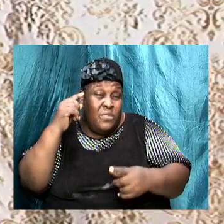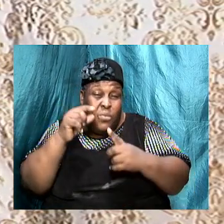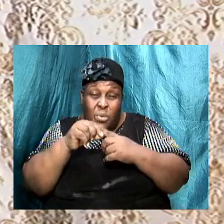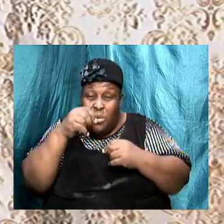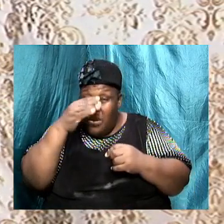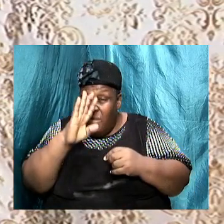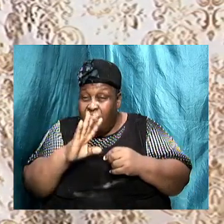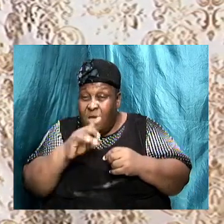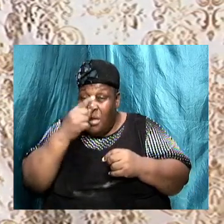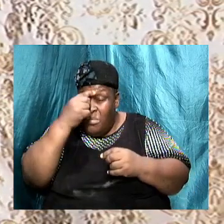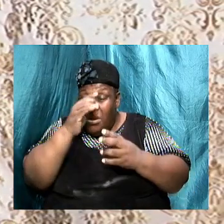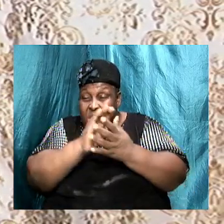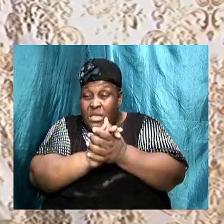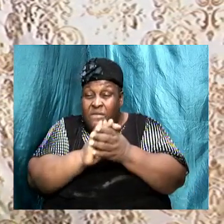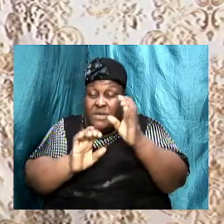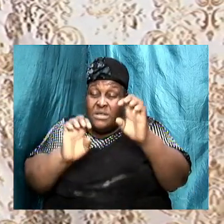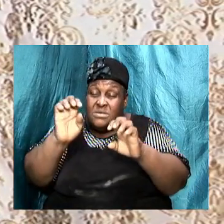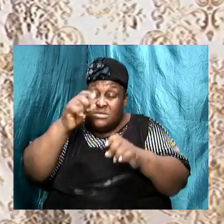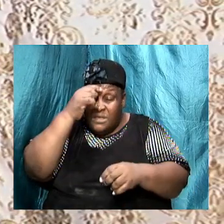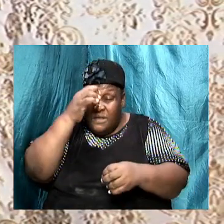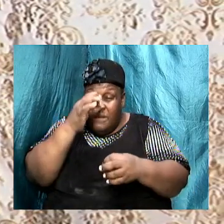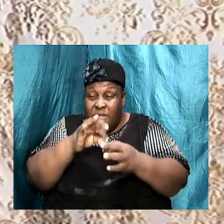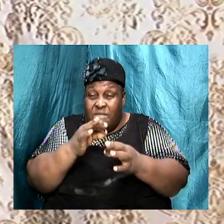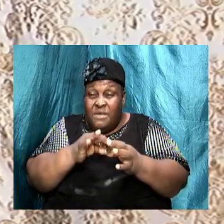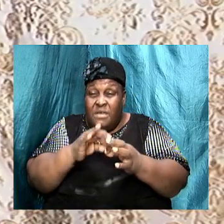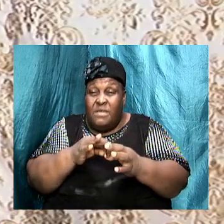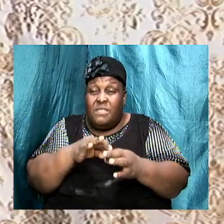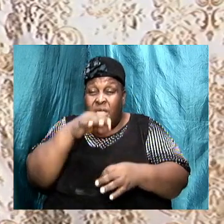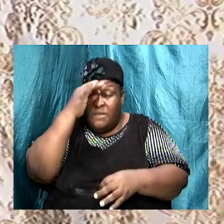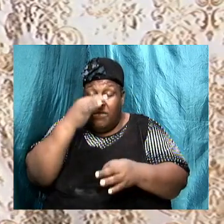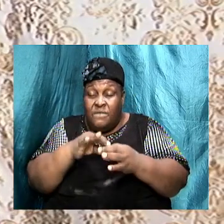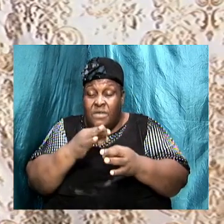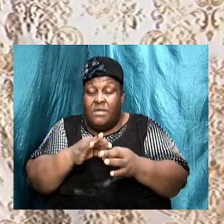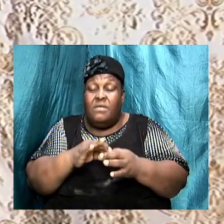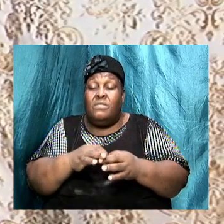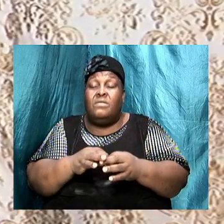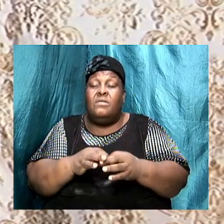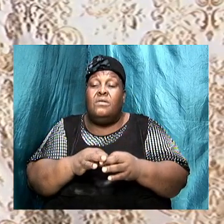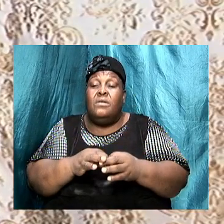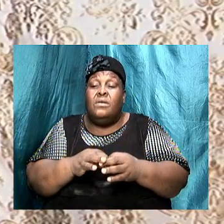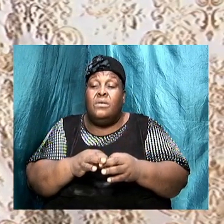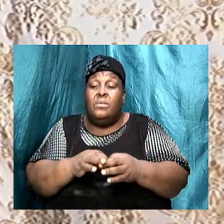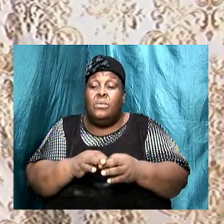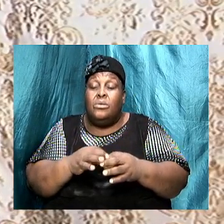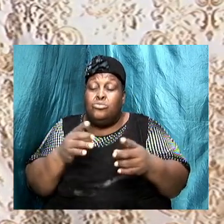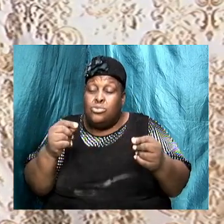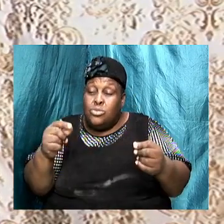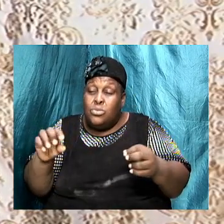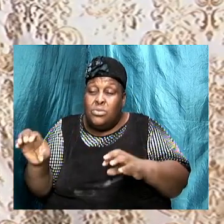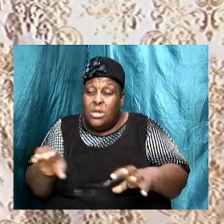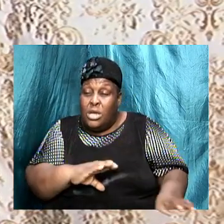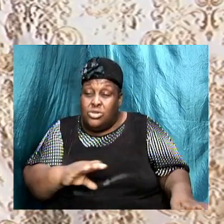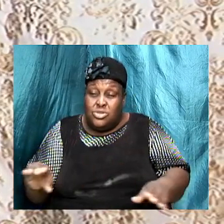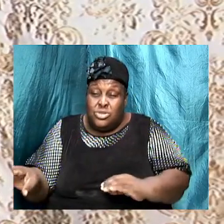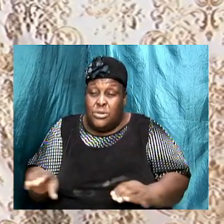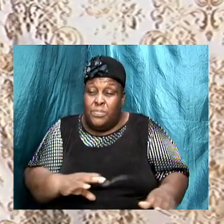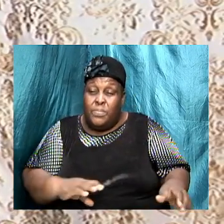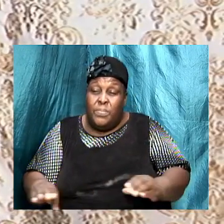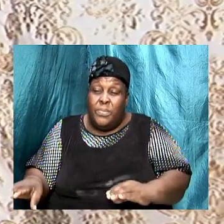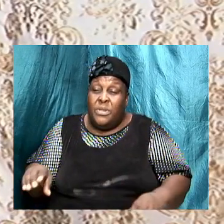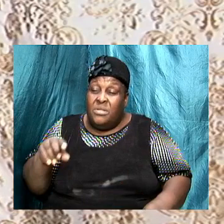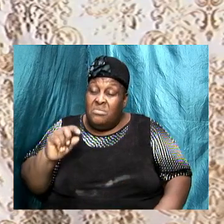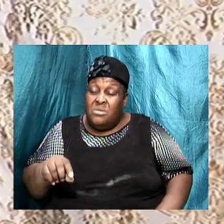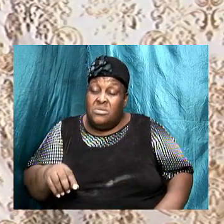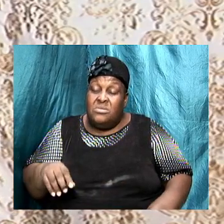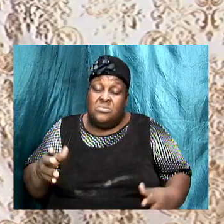this faith in God, faith will now prompt them to do something else. And this is what the apostles